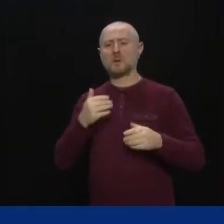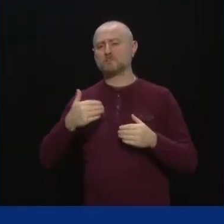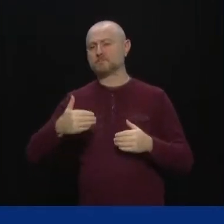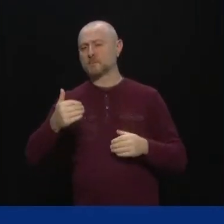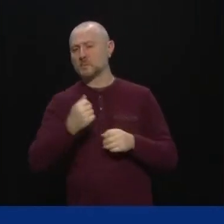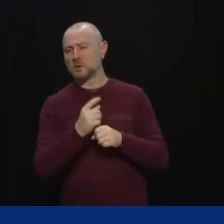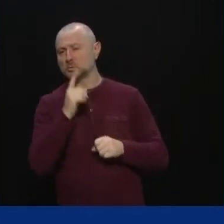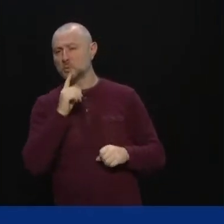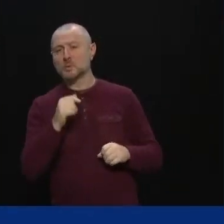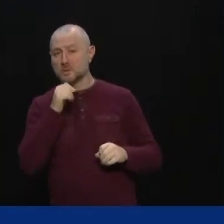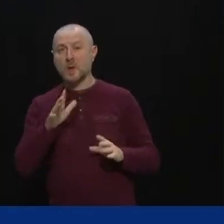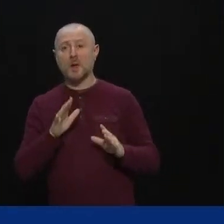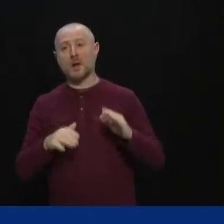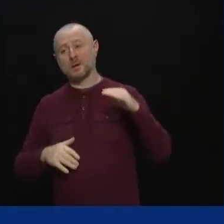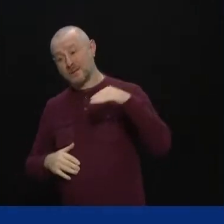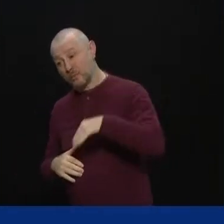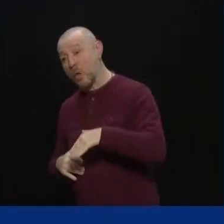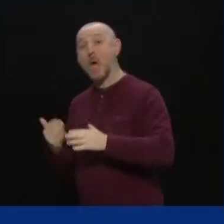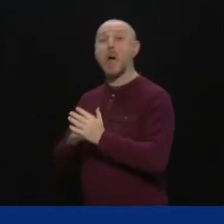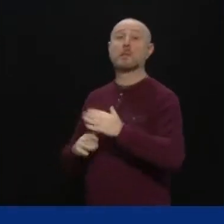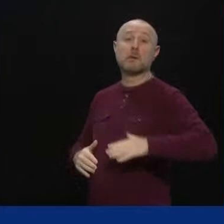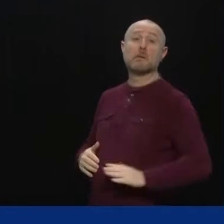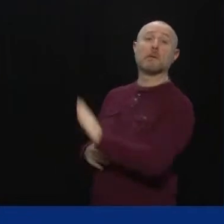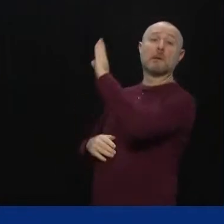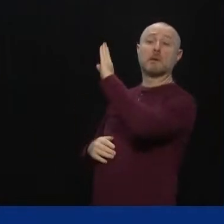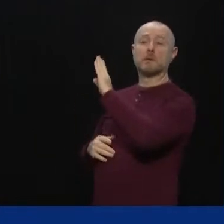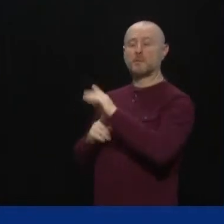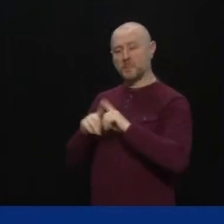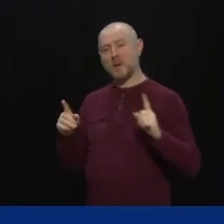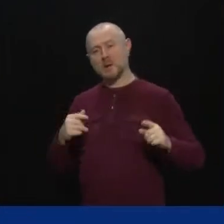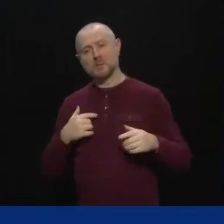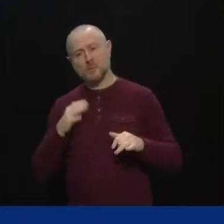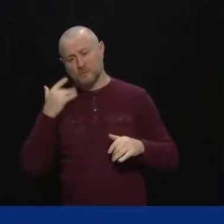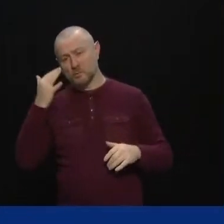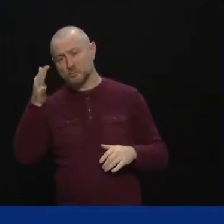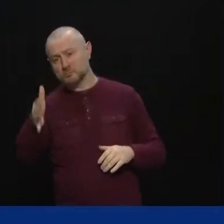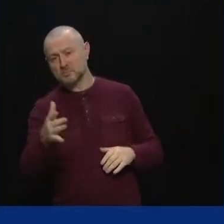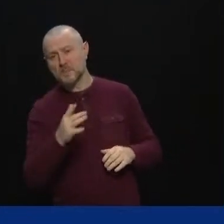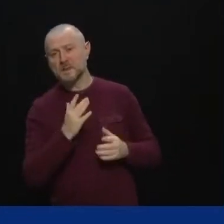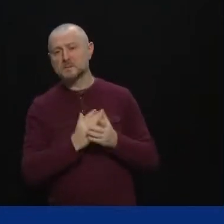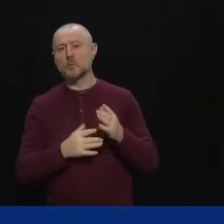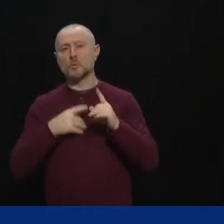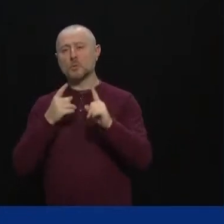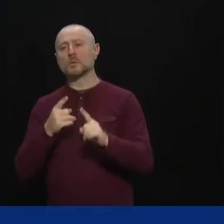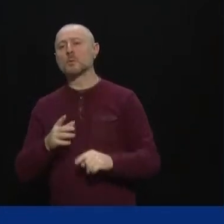trend that changes quickly. But yes, there will come a time when we assess this, we'll